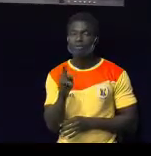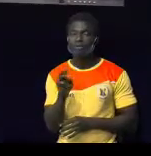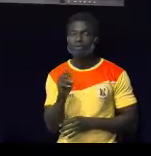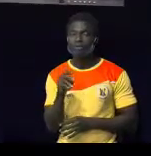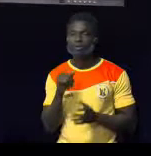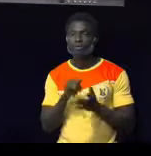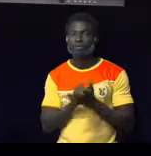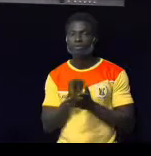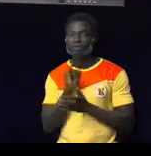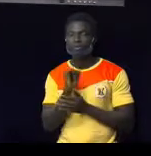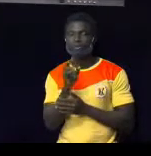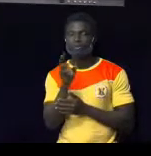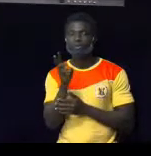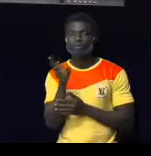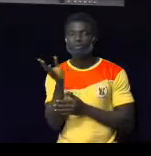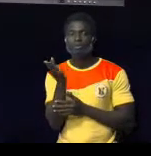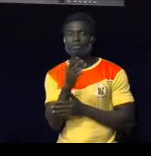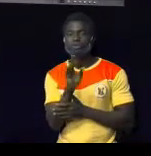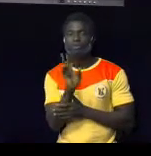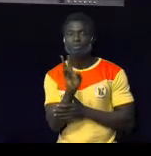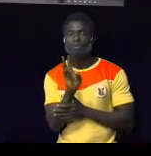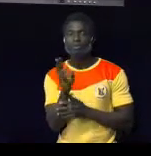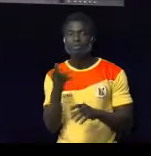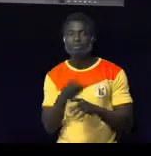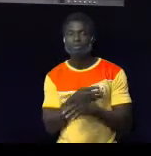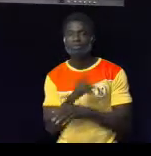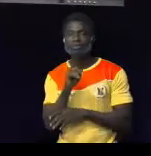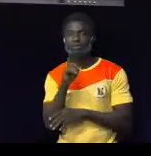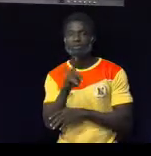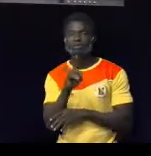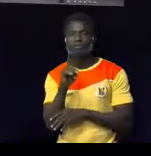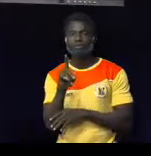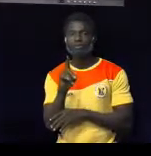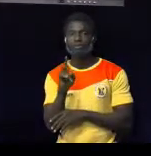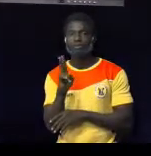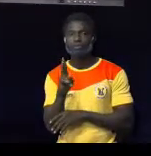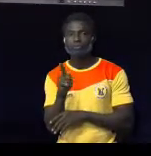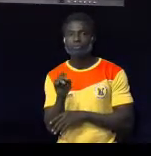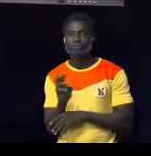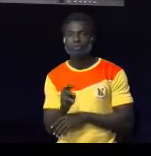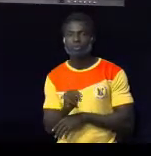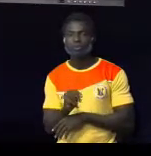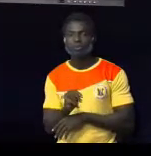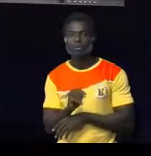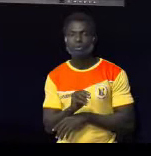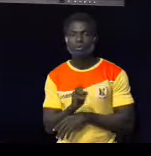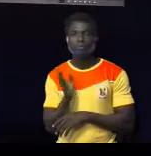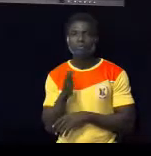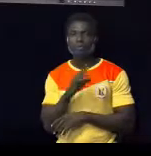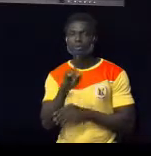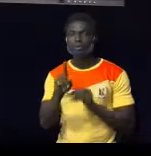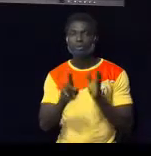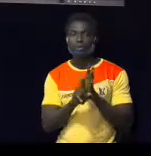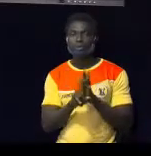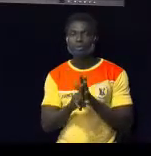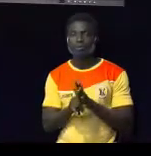as 6/7 times 112 km per hour. And now dividing through,